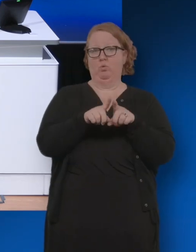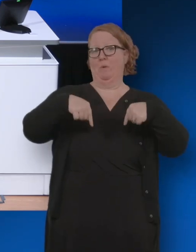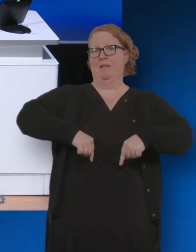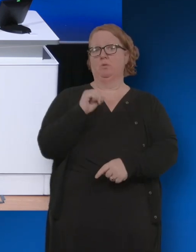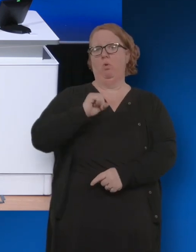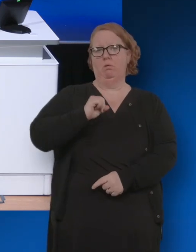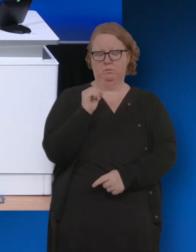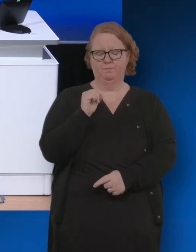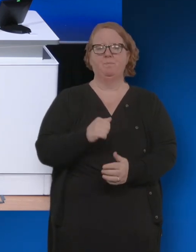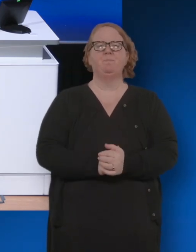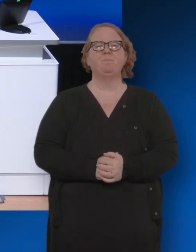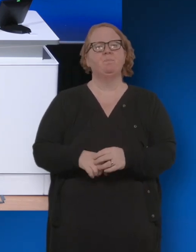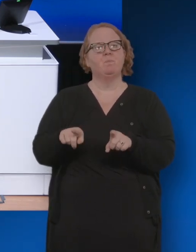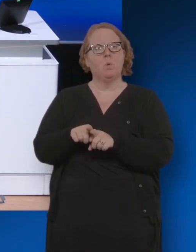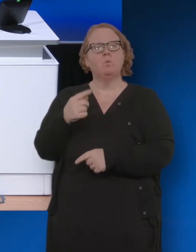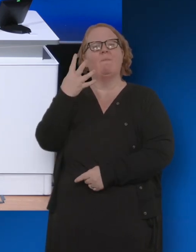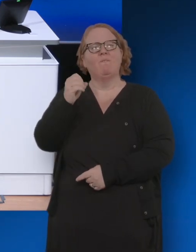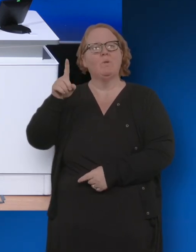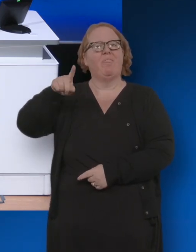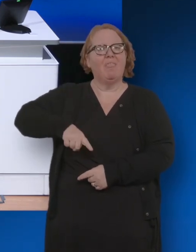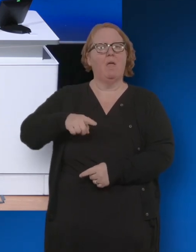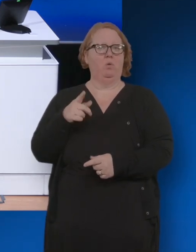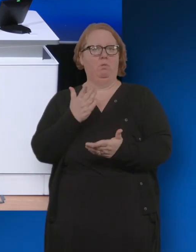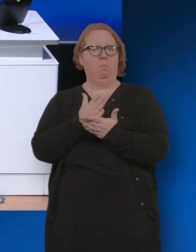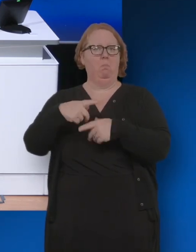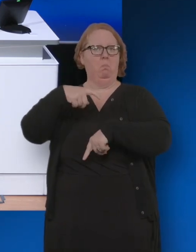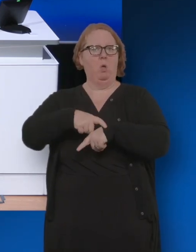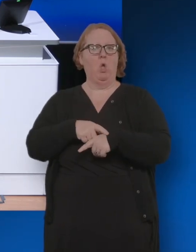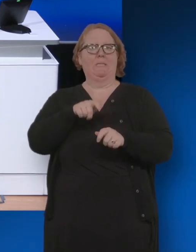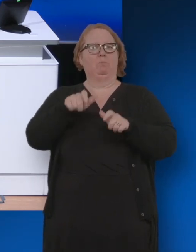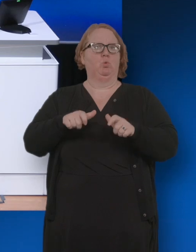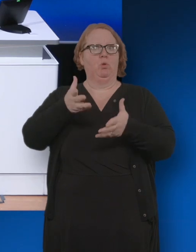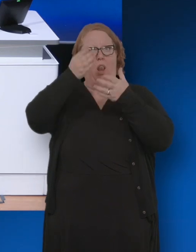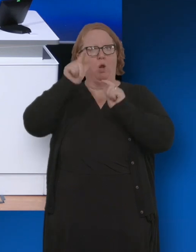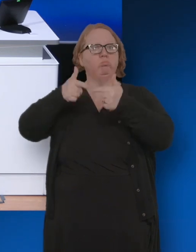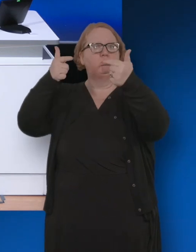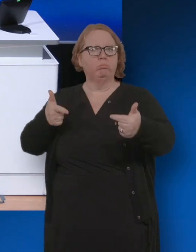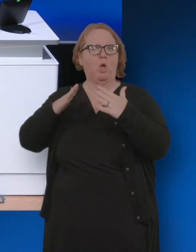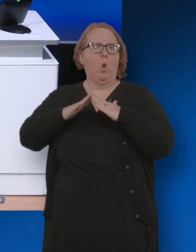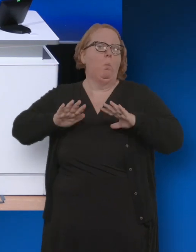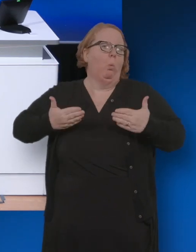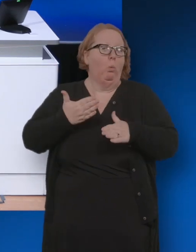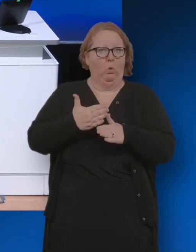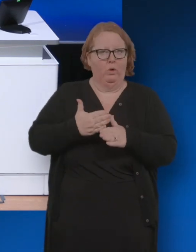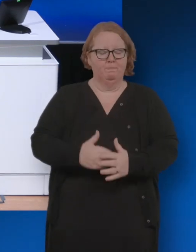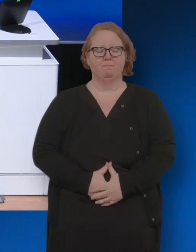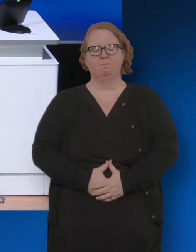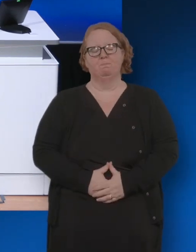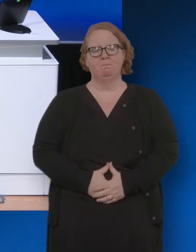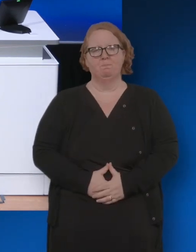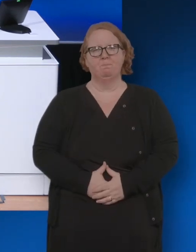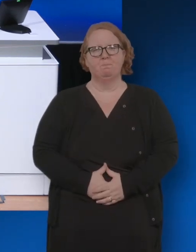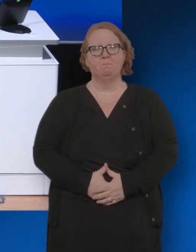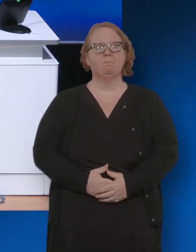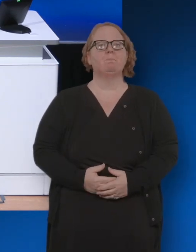Scotland, and some 40,000 part-time students learning remotely from home or work.